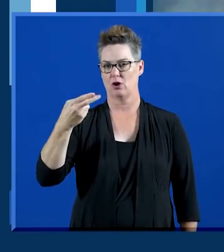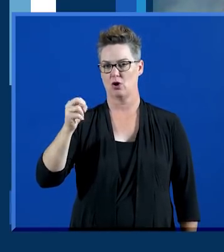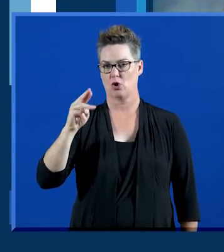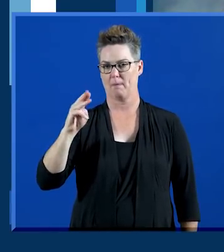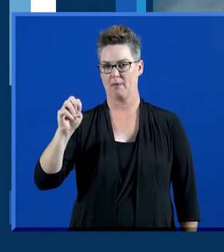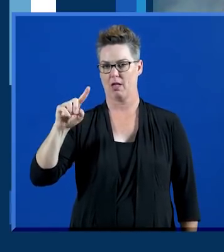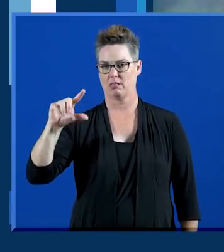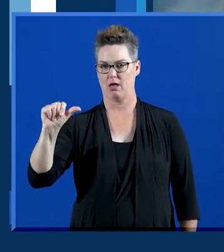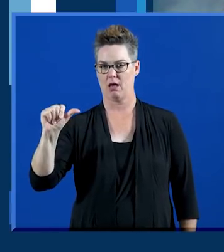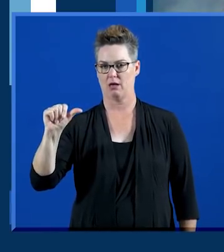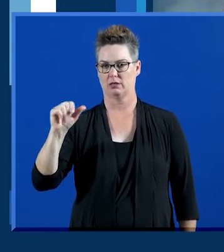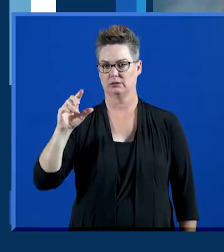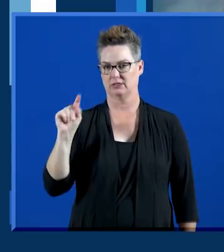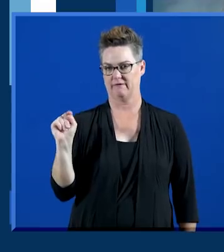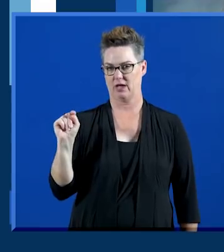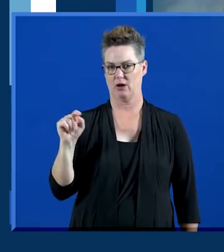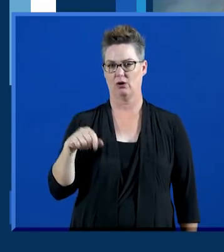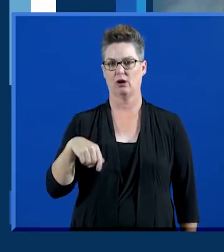Hermela Tefera.